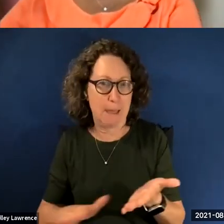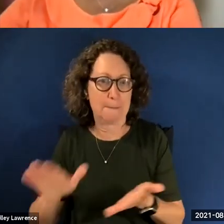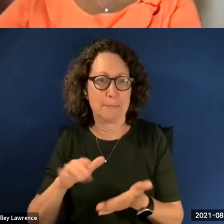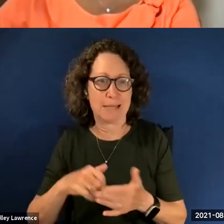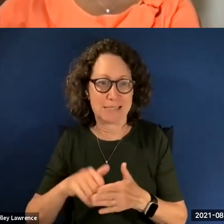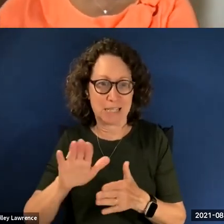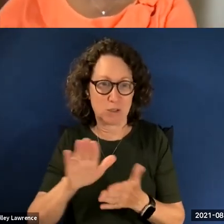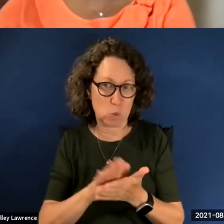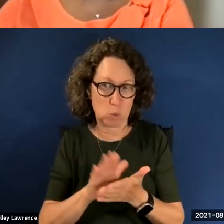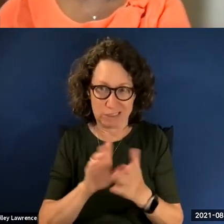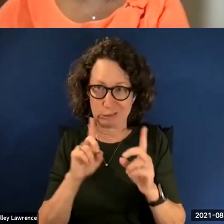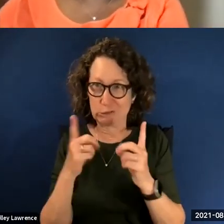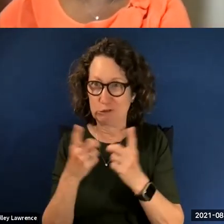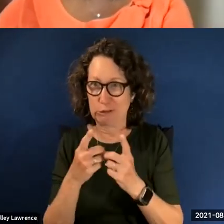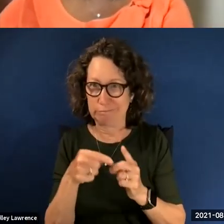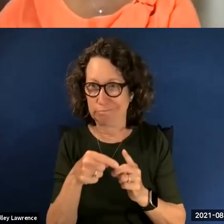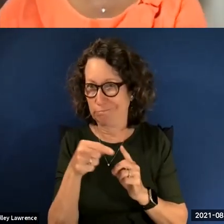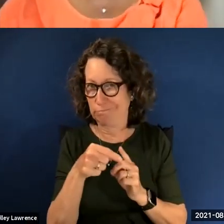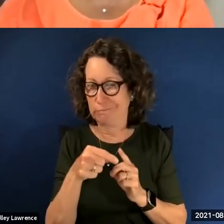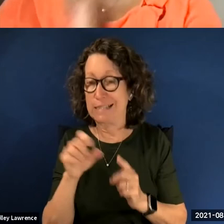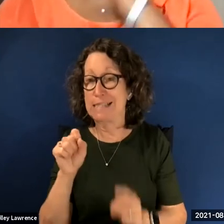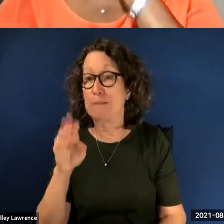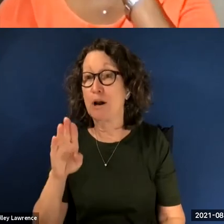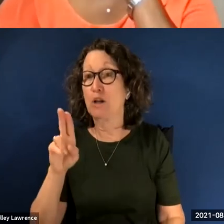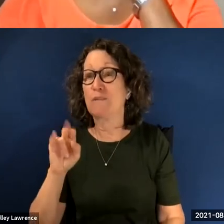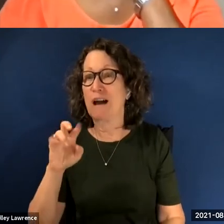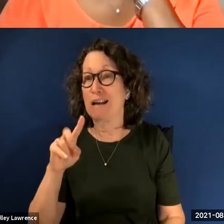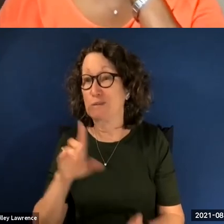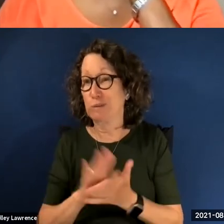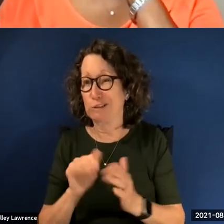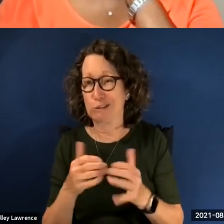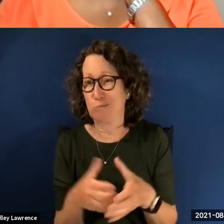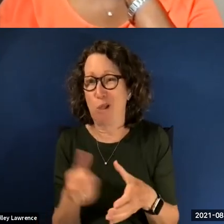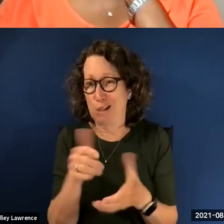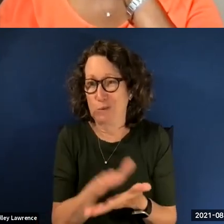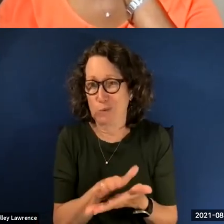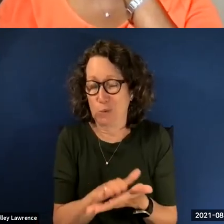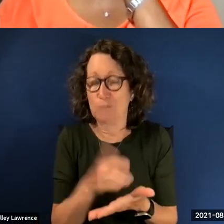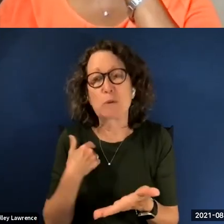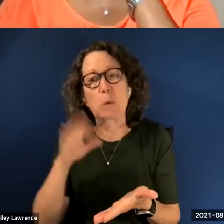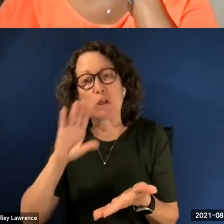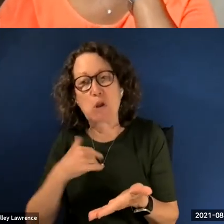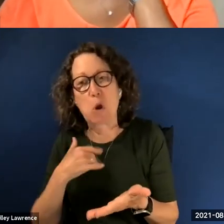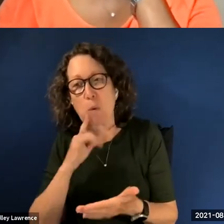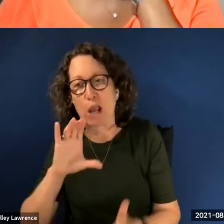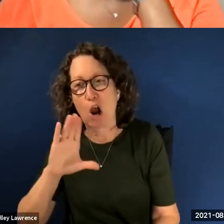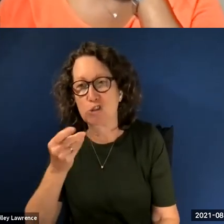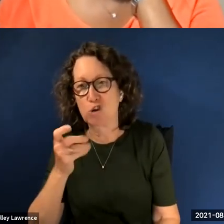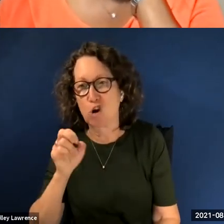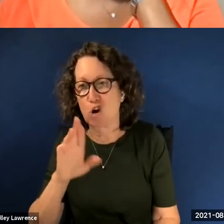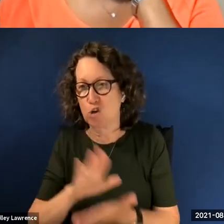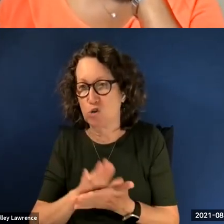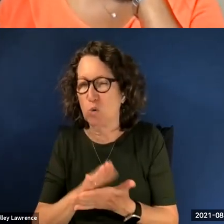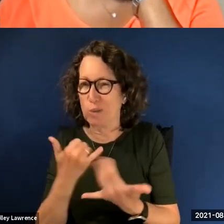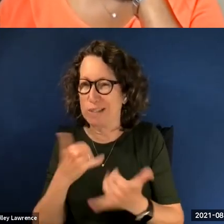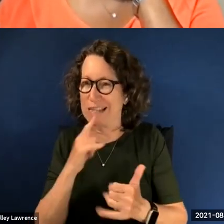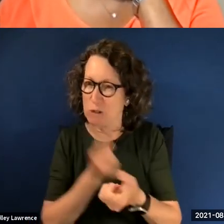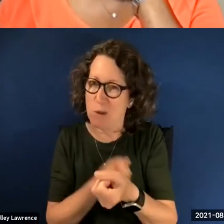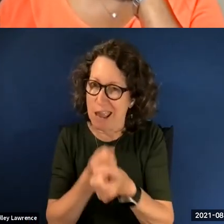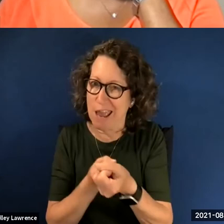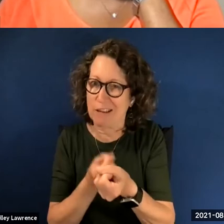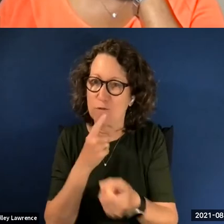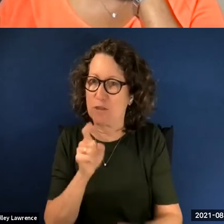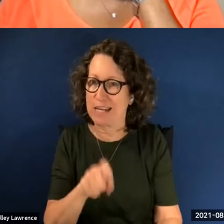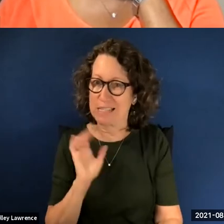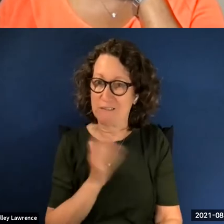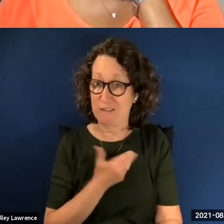your district and in Santa Barbara Unified. And while we know we are a charter school, we still need to advocate for the needs of